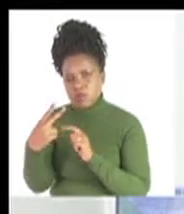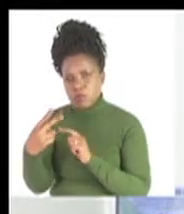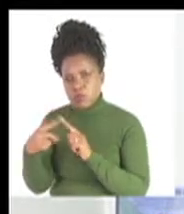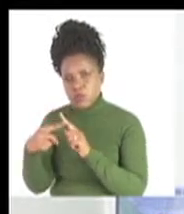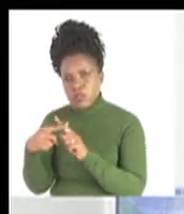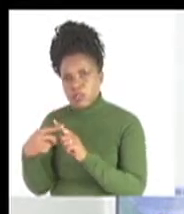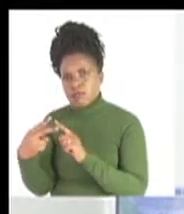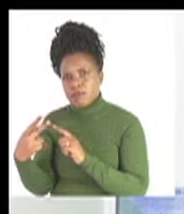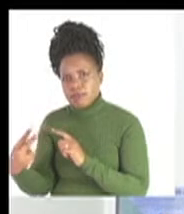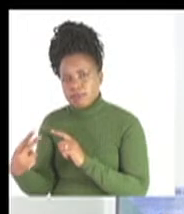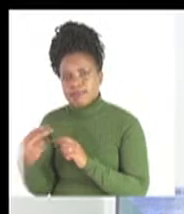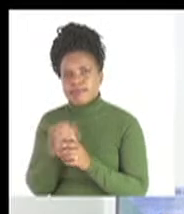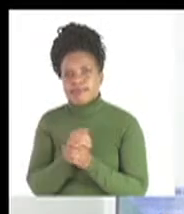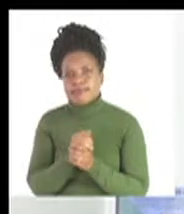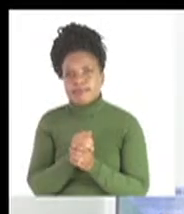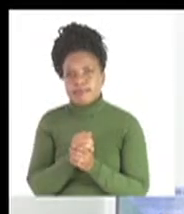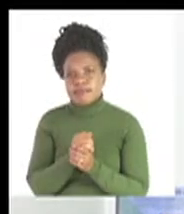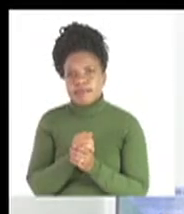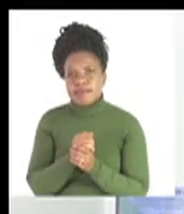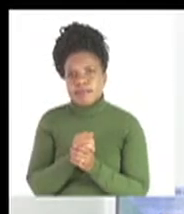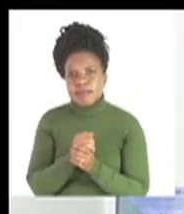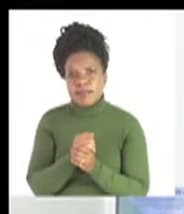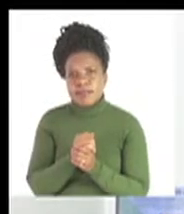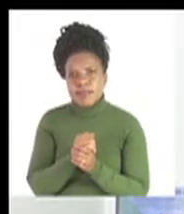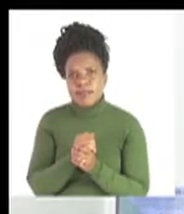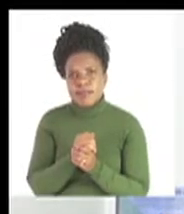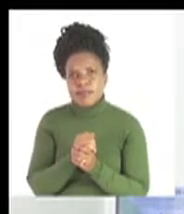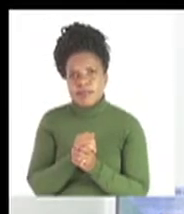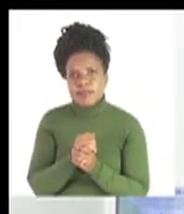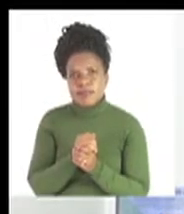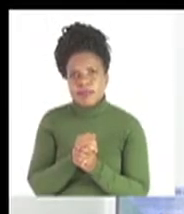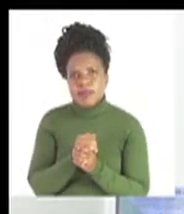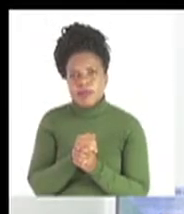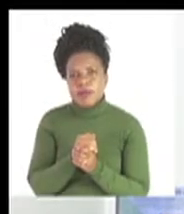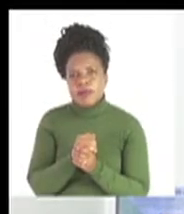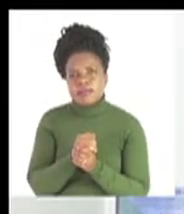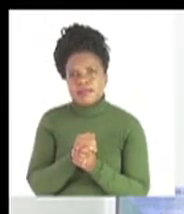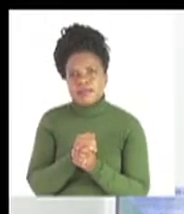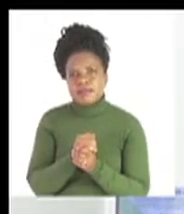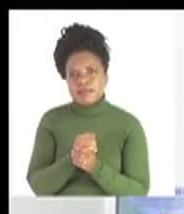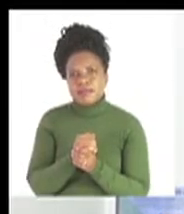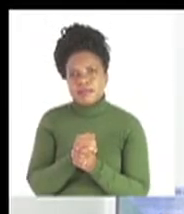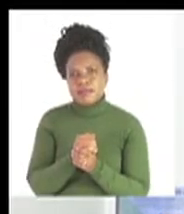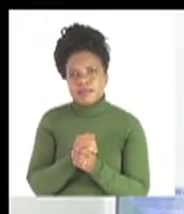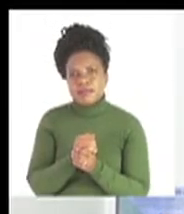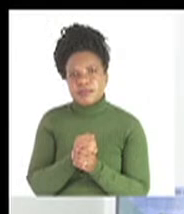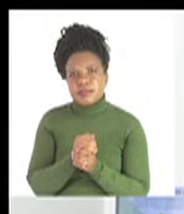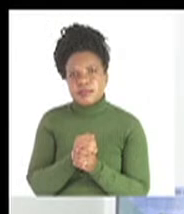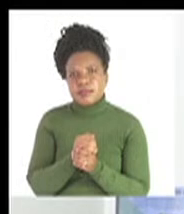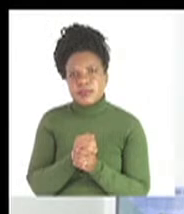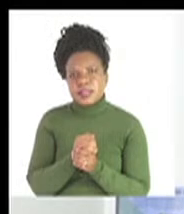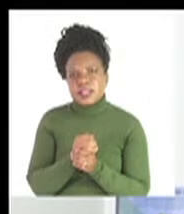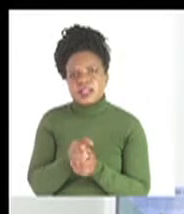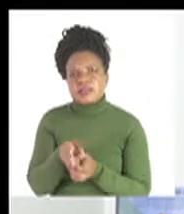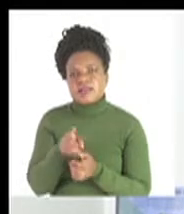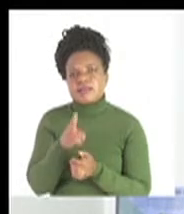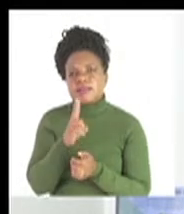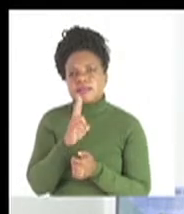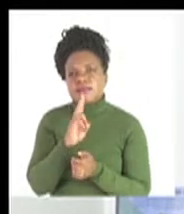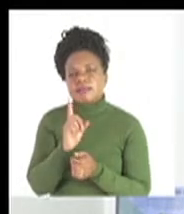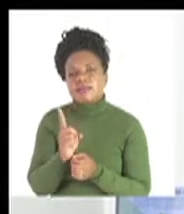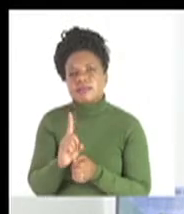3 times. And 2 times 2 is 4, 4 times 2 is 8.